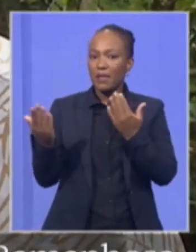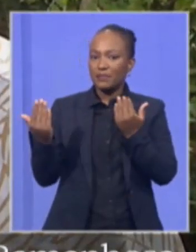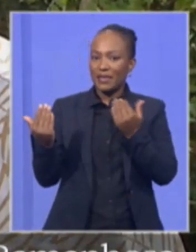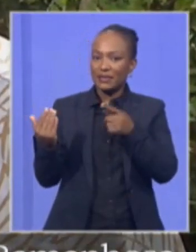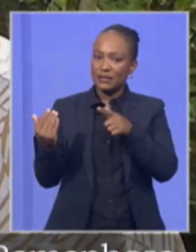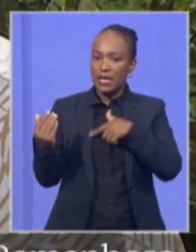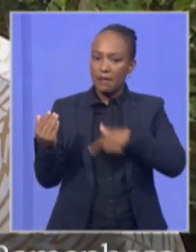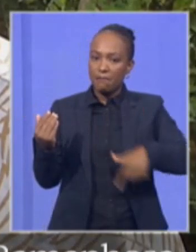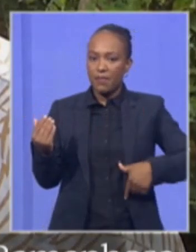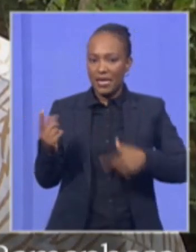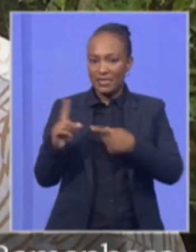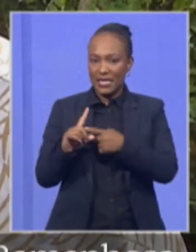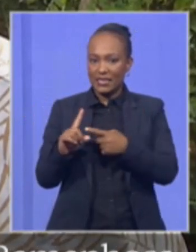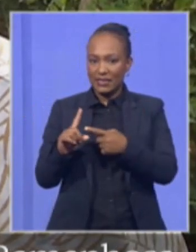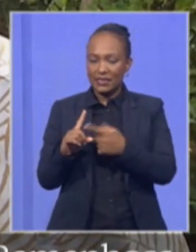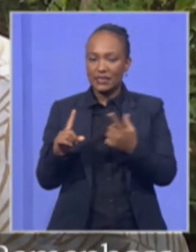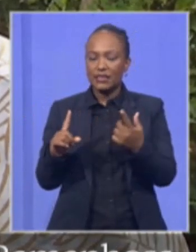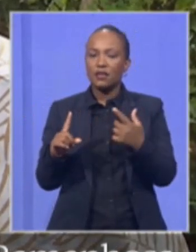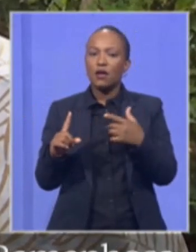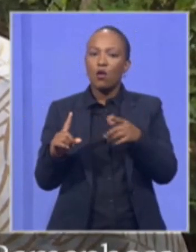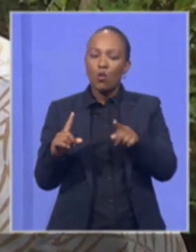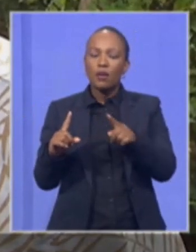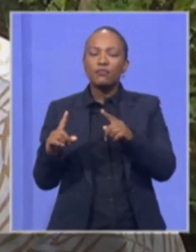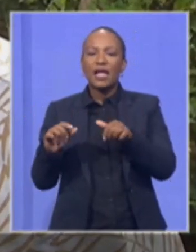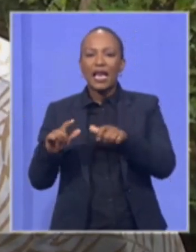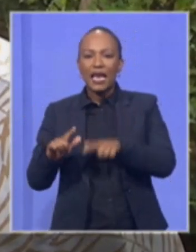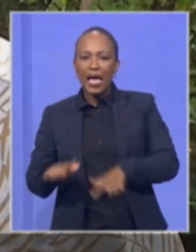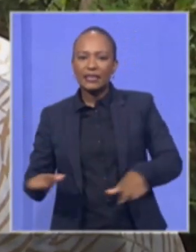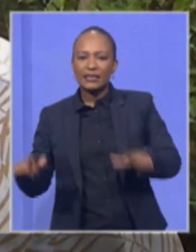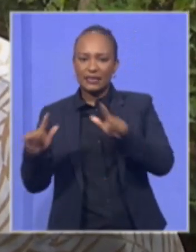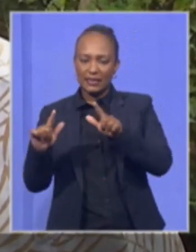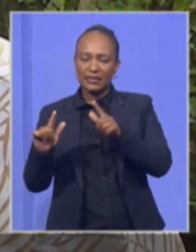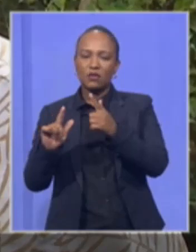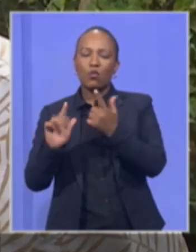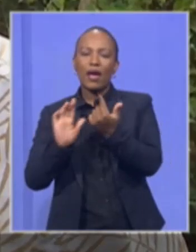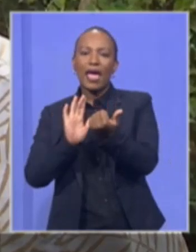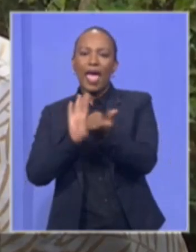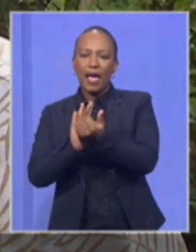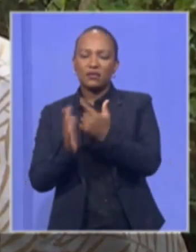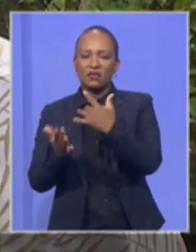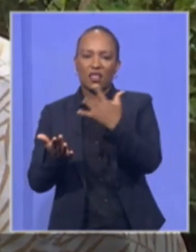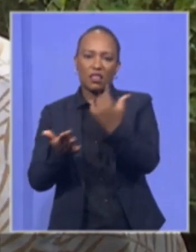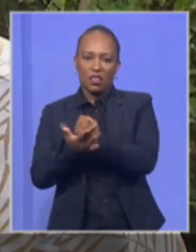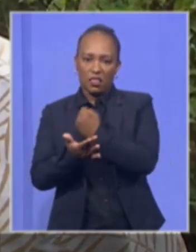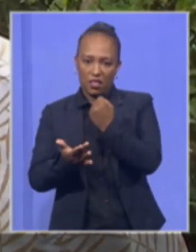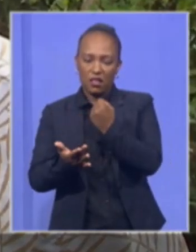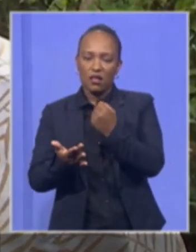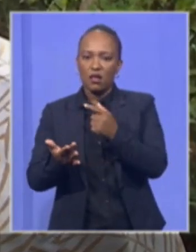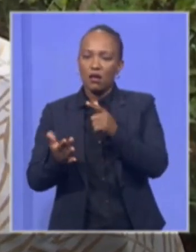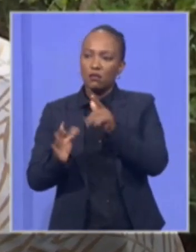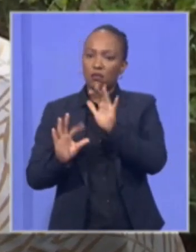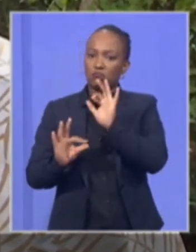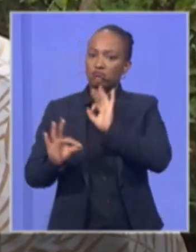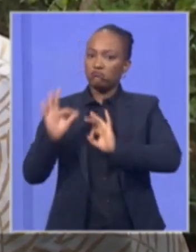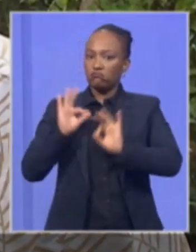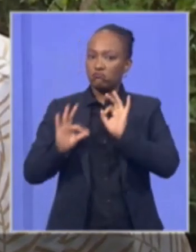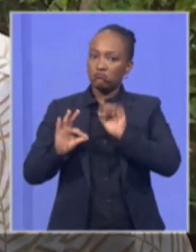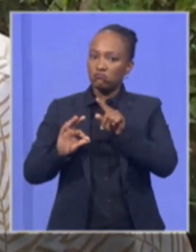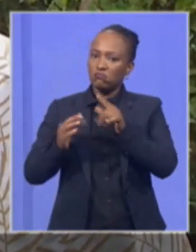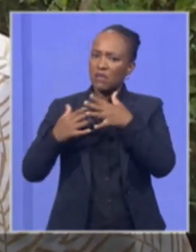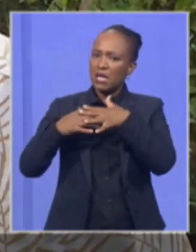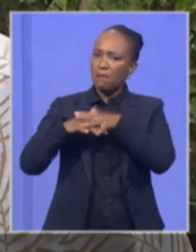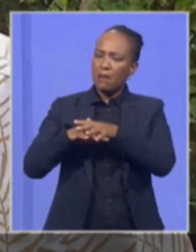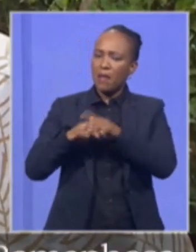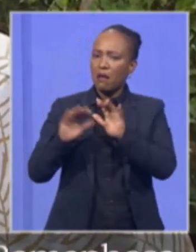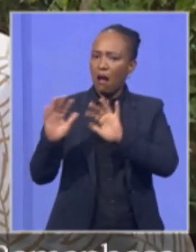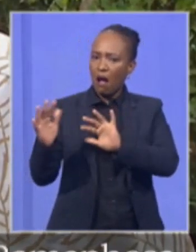bolele ka the Expropriation Act ye introduced recently a re botše gore na bo e implementa jwang. Re be